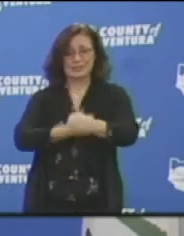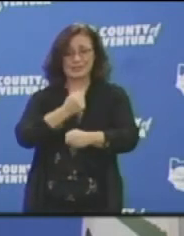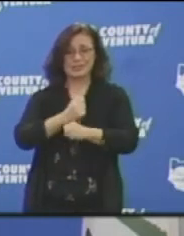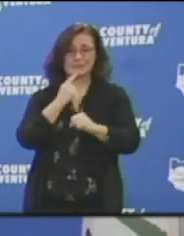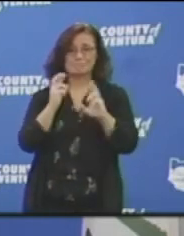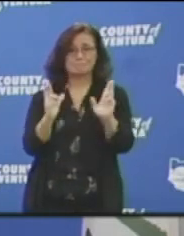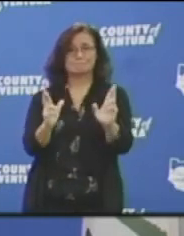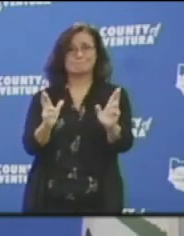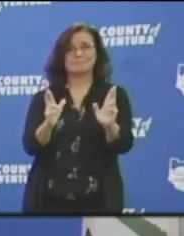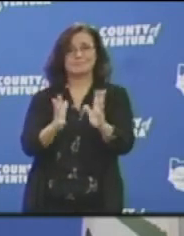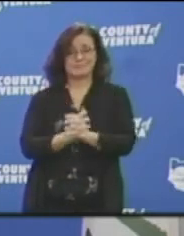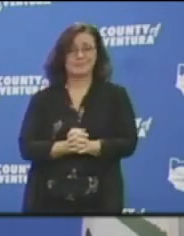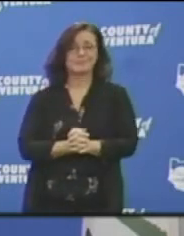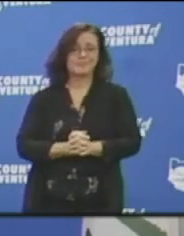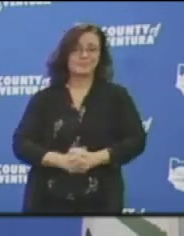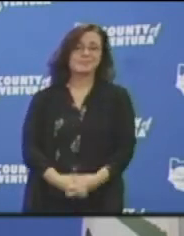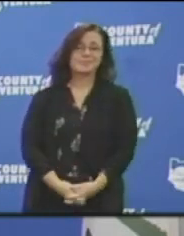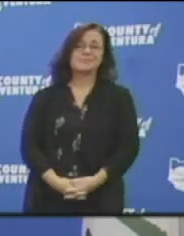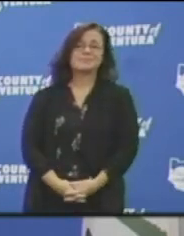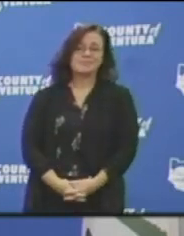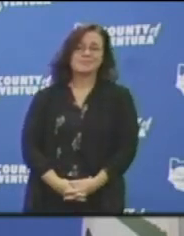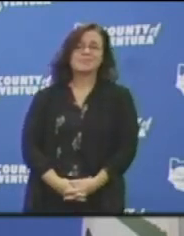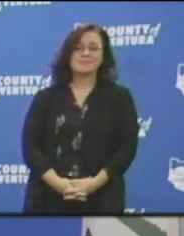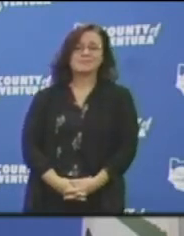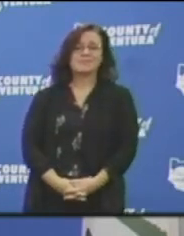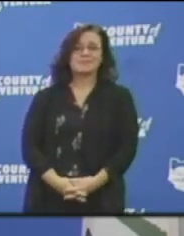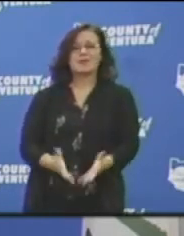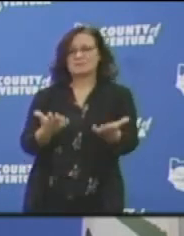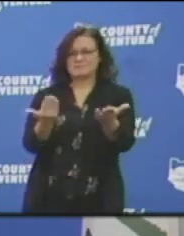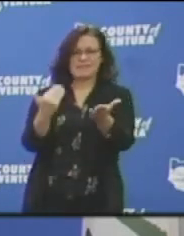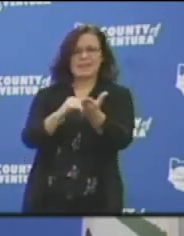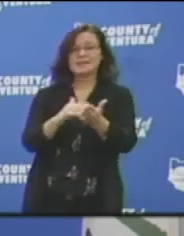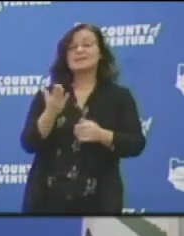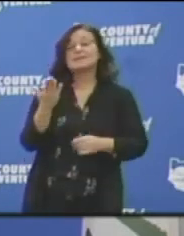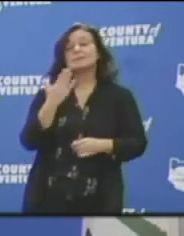So again, please do your part.